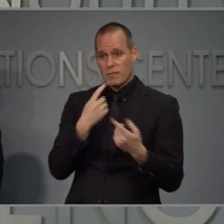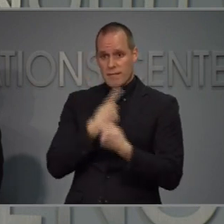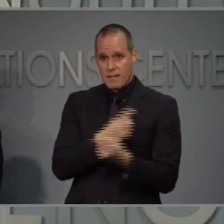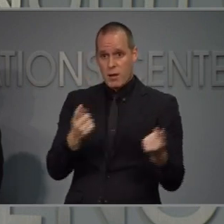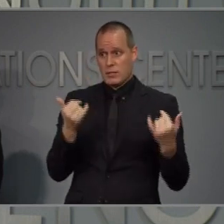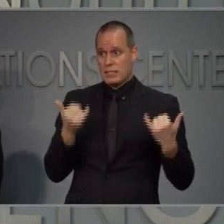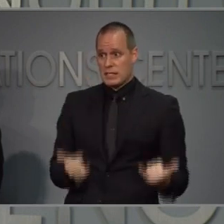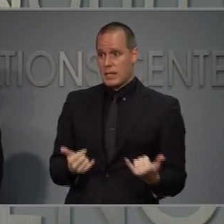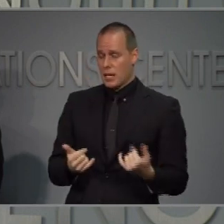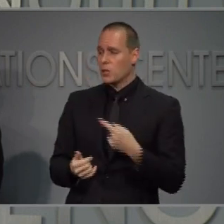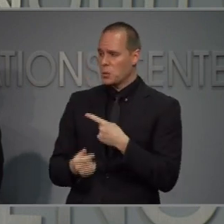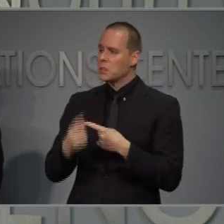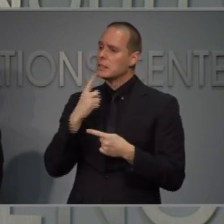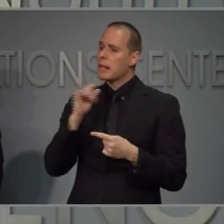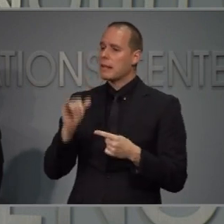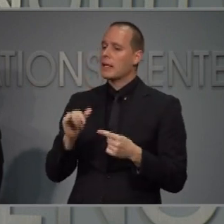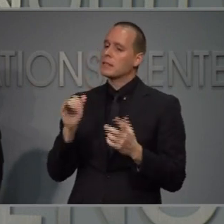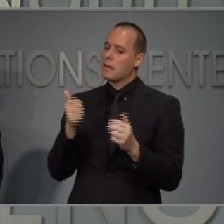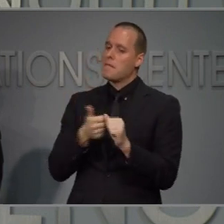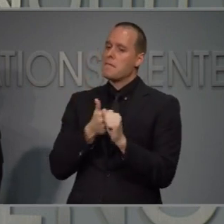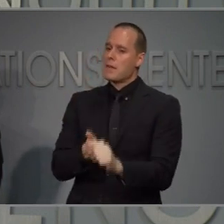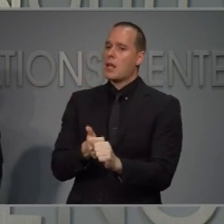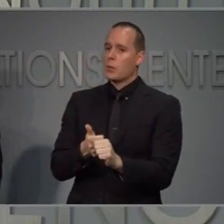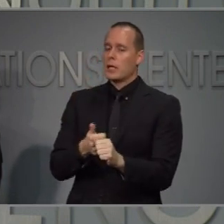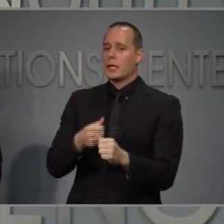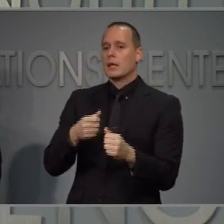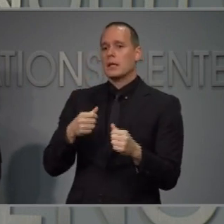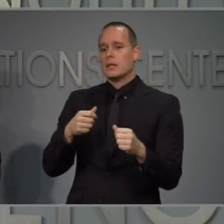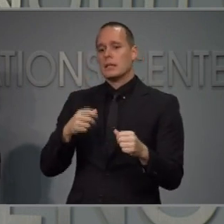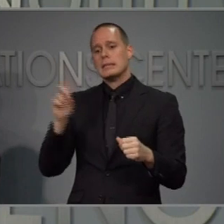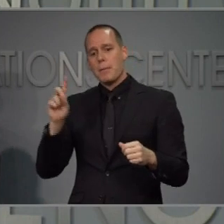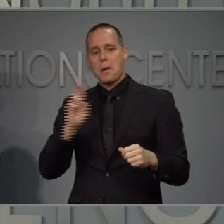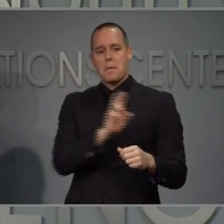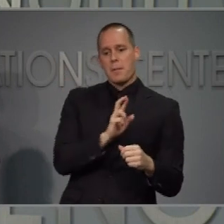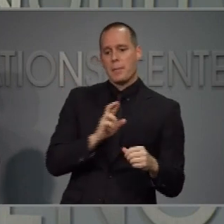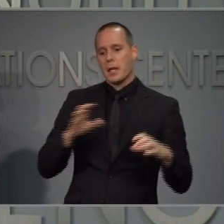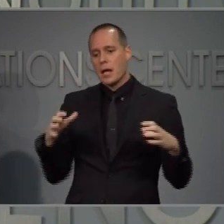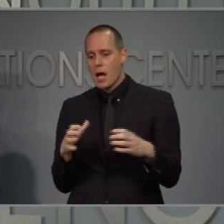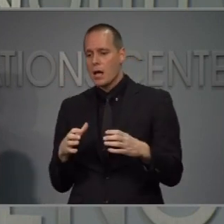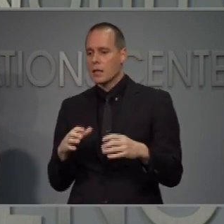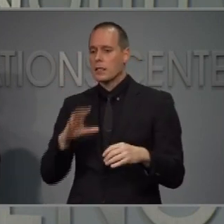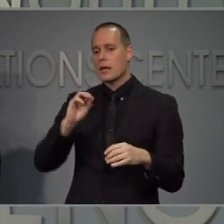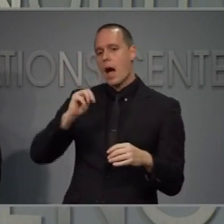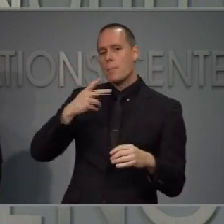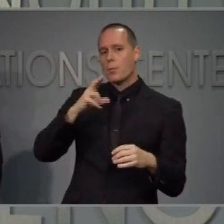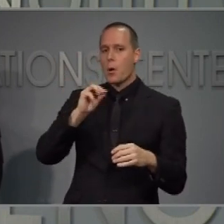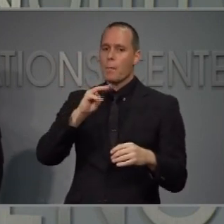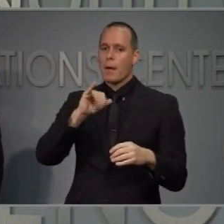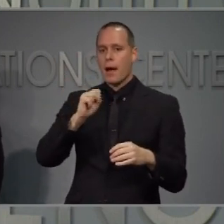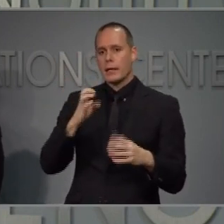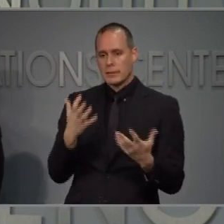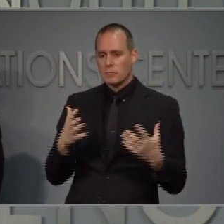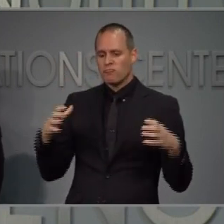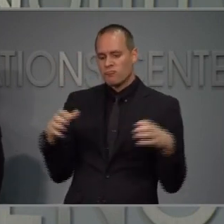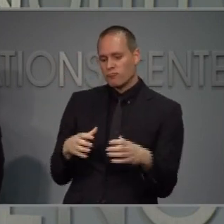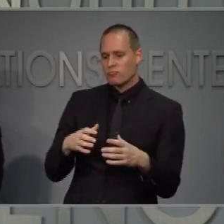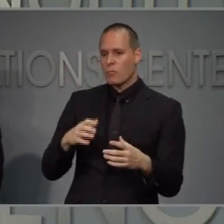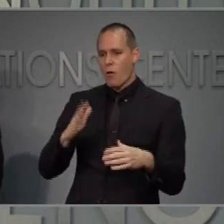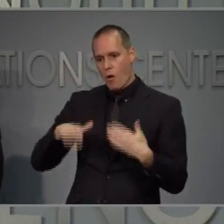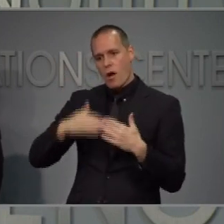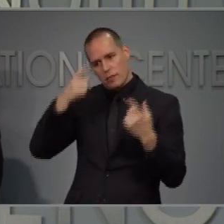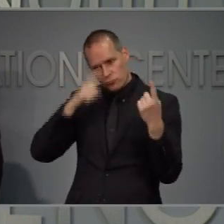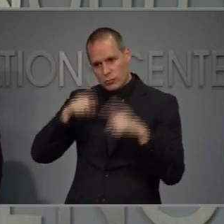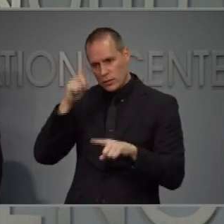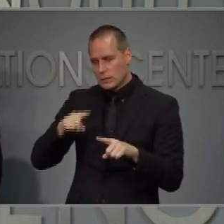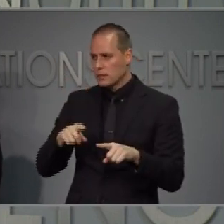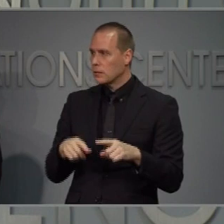was being released in a spirit of compromise and consensus, I think is your words. I mean, how detailed have you presented